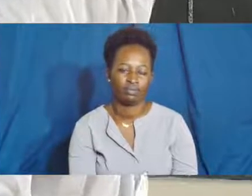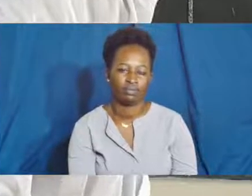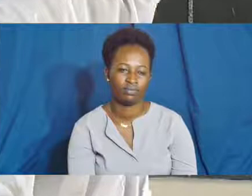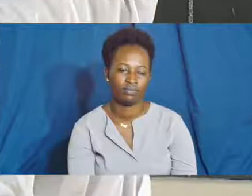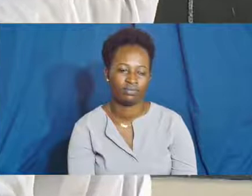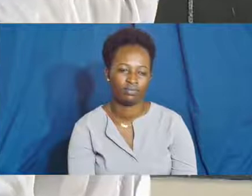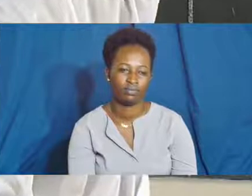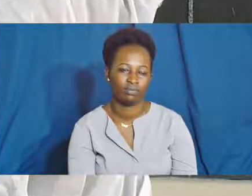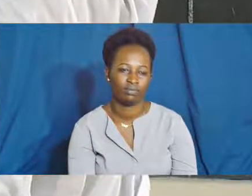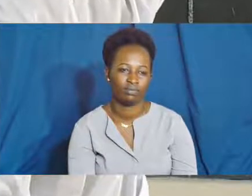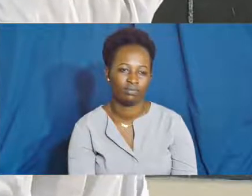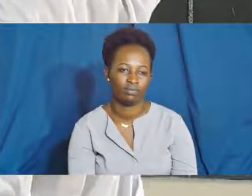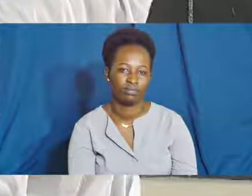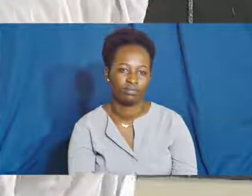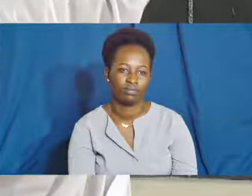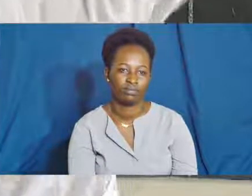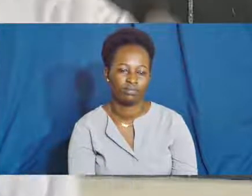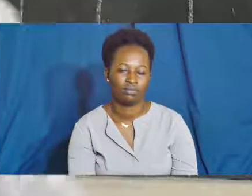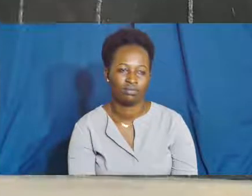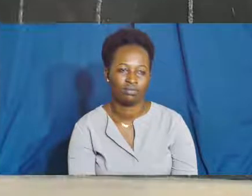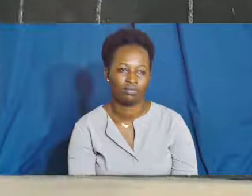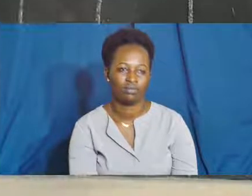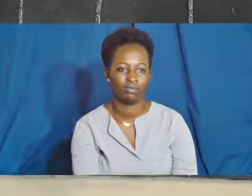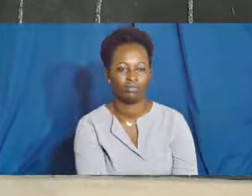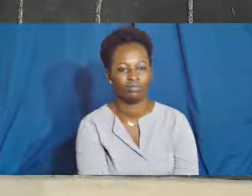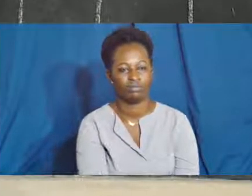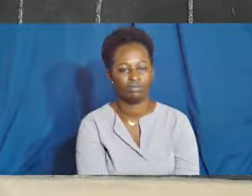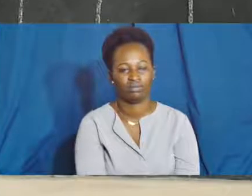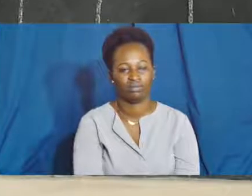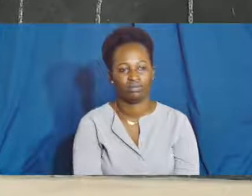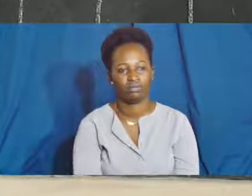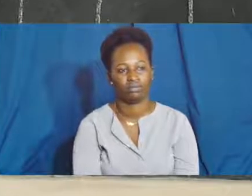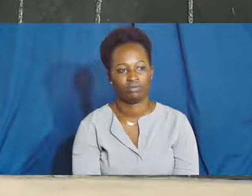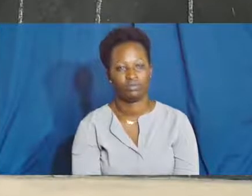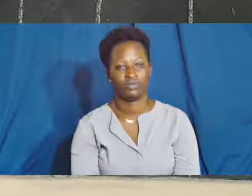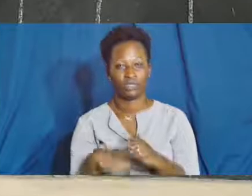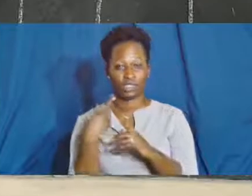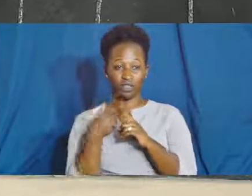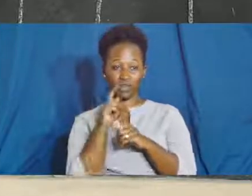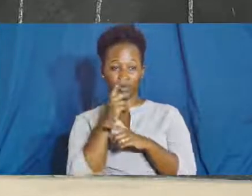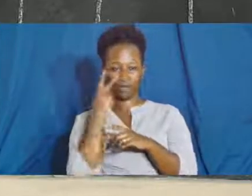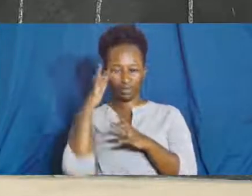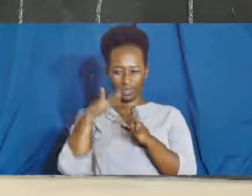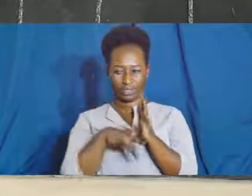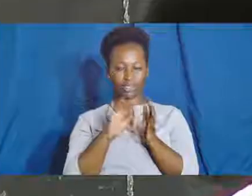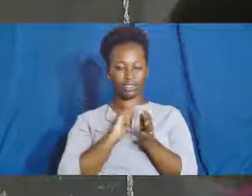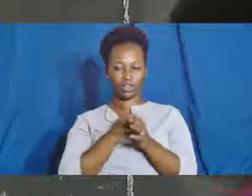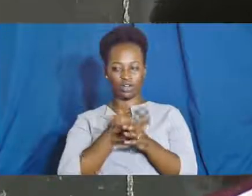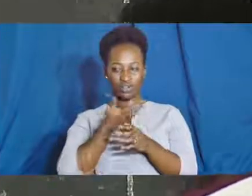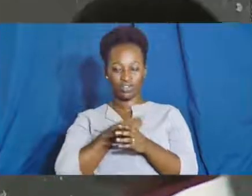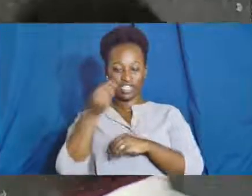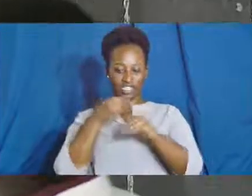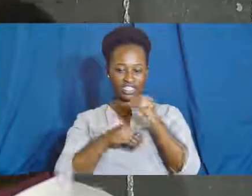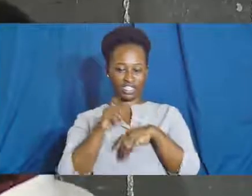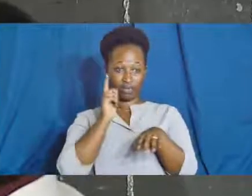You have to indicate the currency units. This is very important. Then from there, we look at our details. We have sales. During